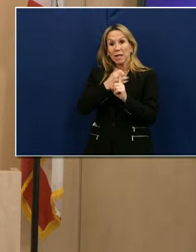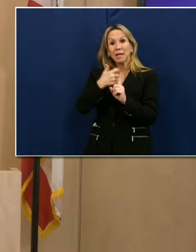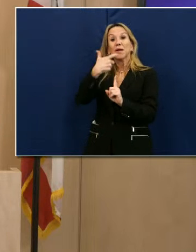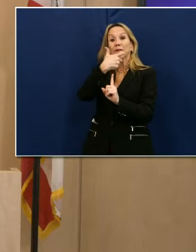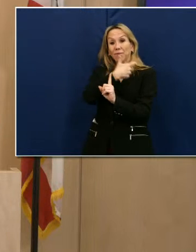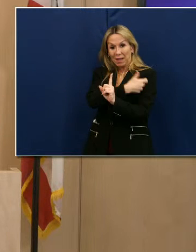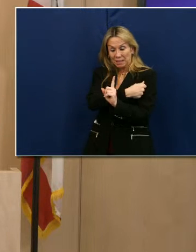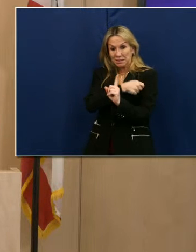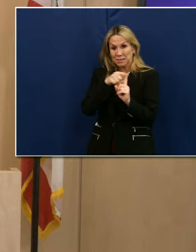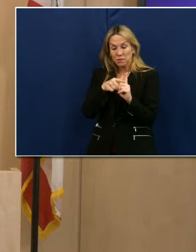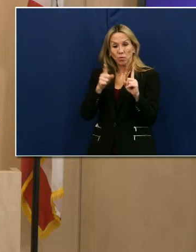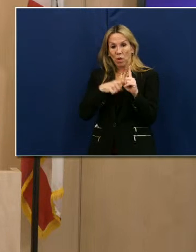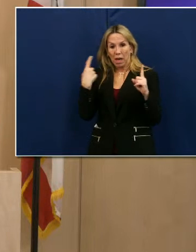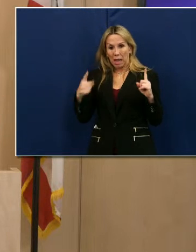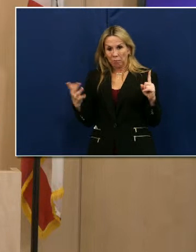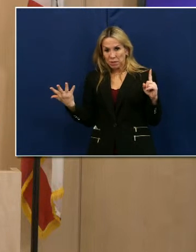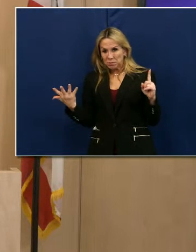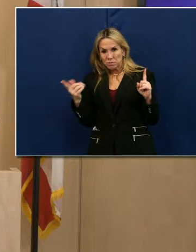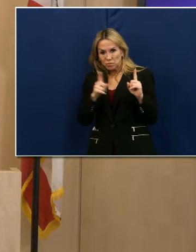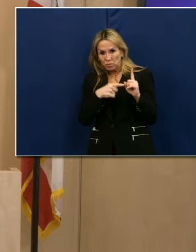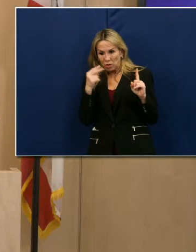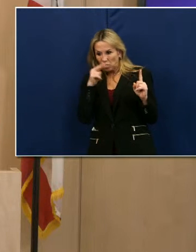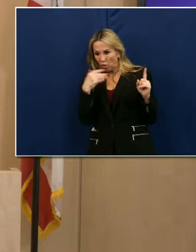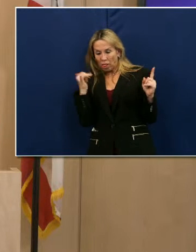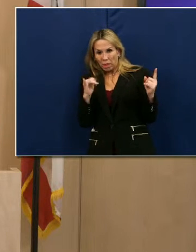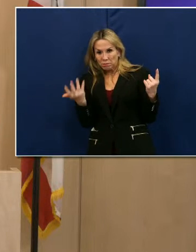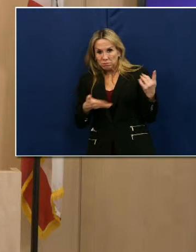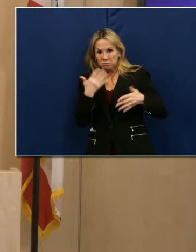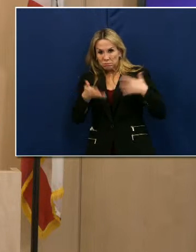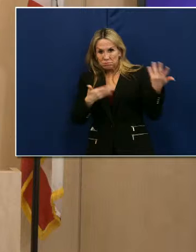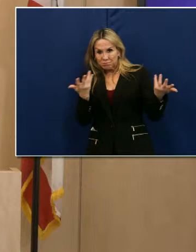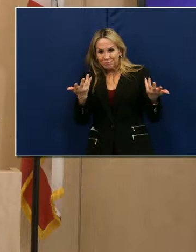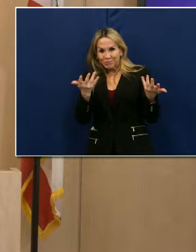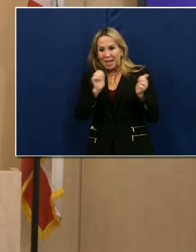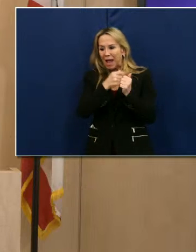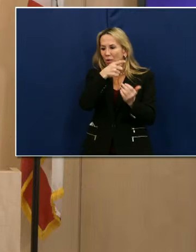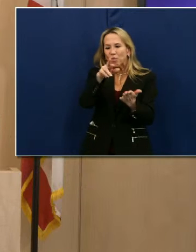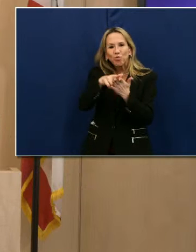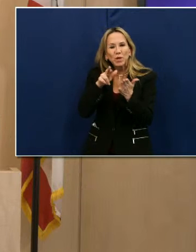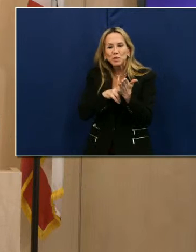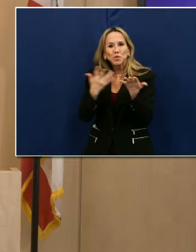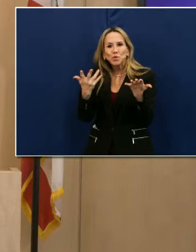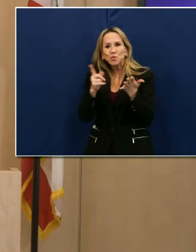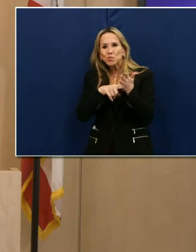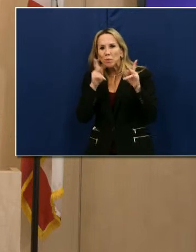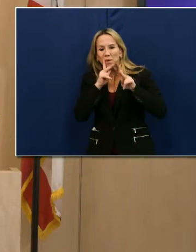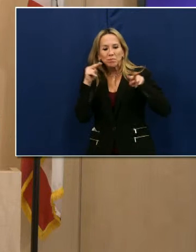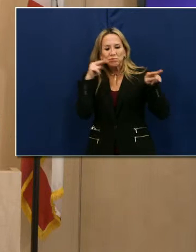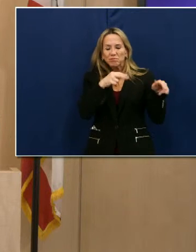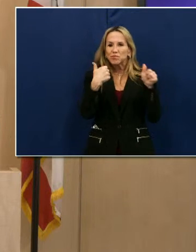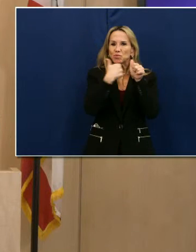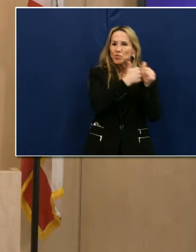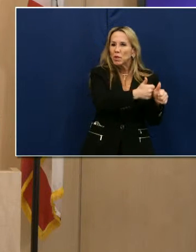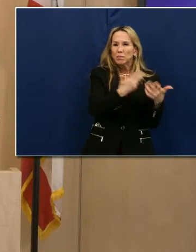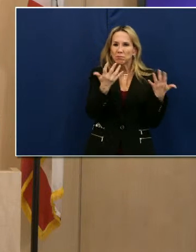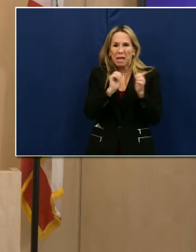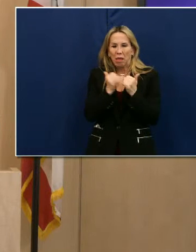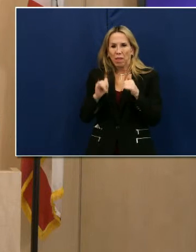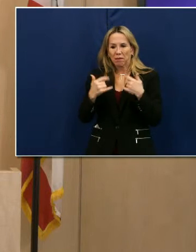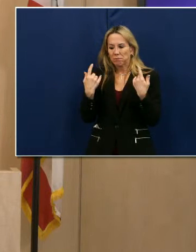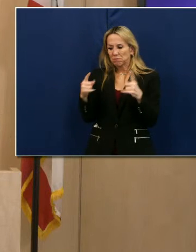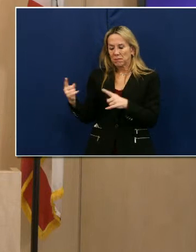gets that vaccine, though, can you take us through, though, how they're registered? And specifically, Yes. I know there's concerns